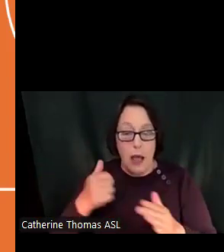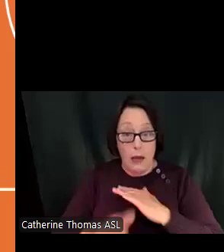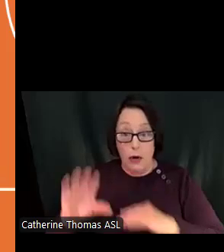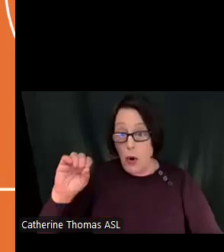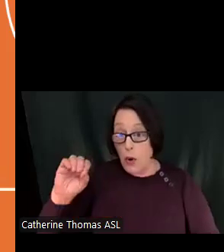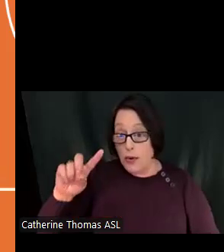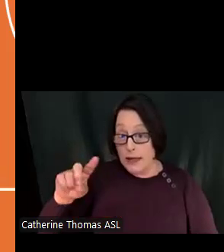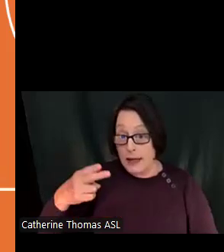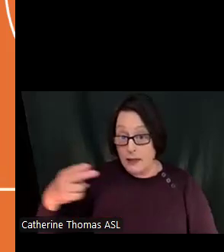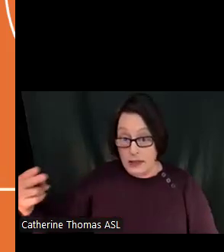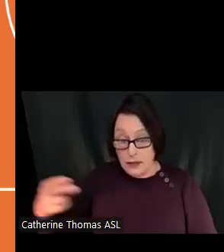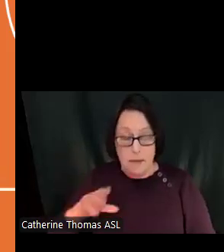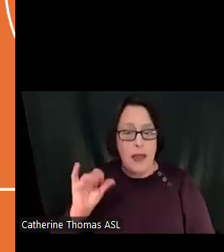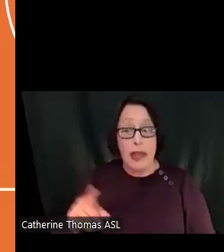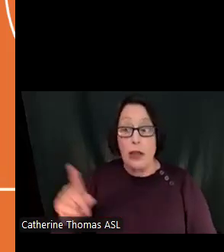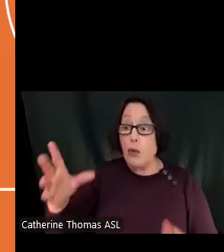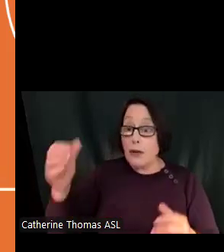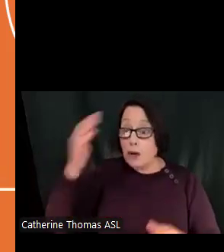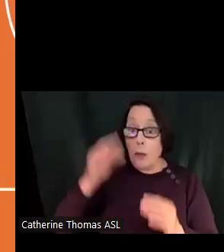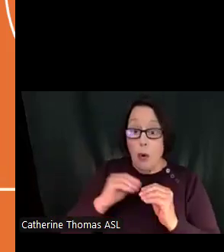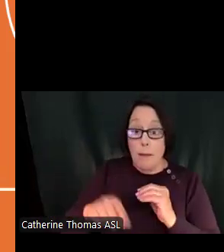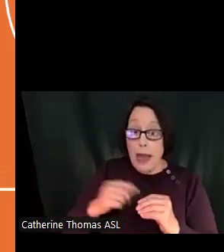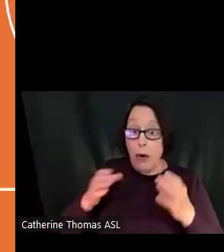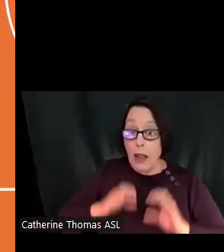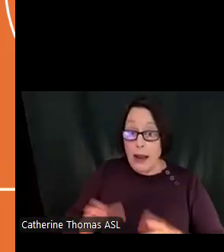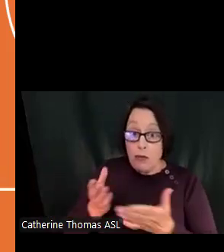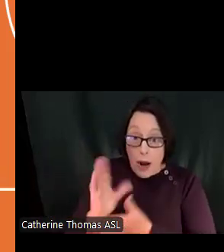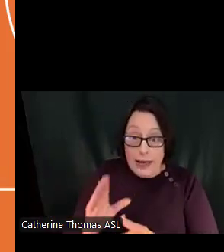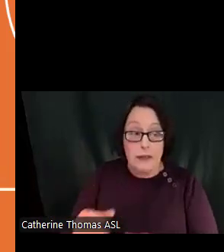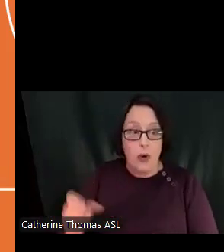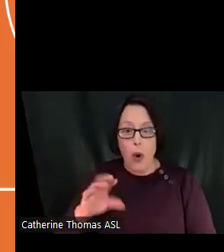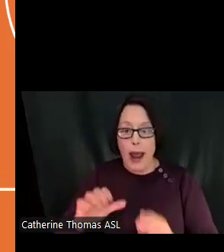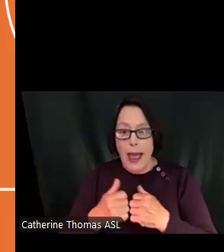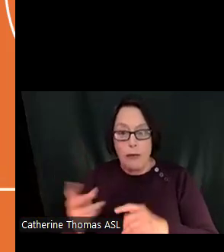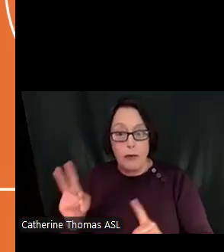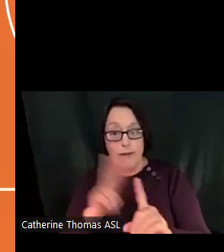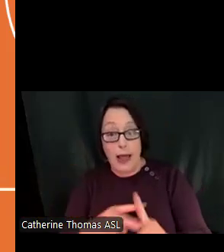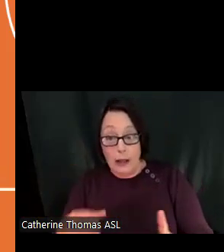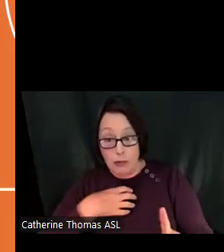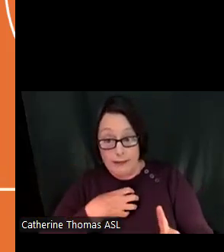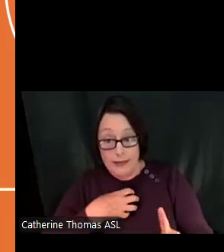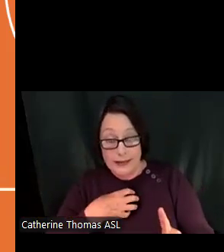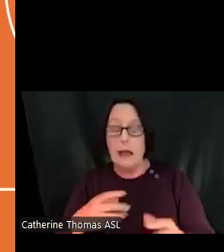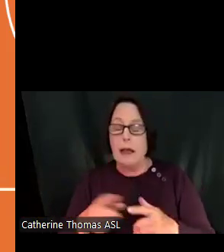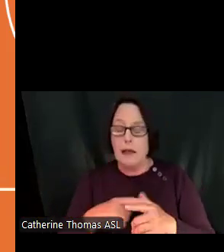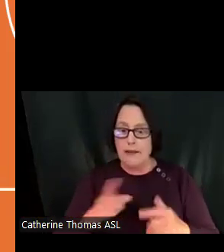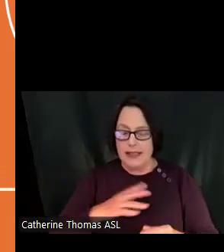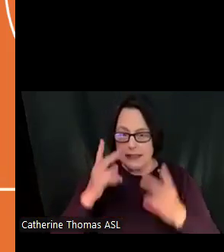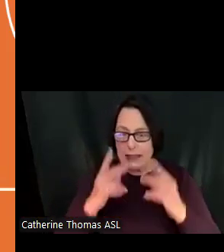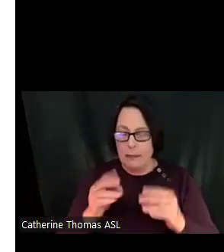To find out more about client rights or to file a grievance, please see HCA's Interpreter Services client